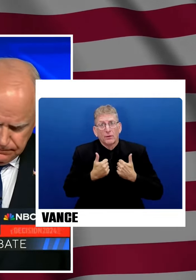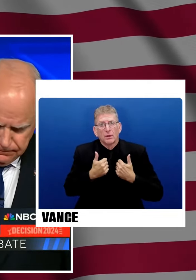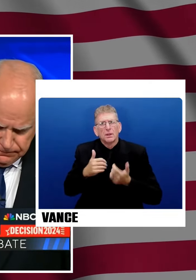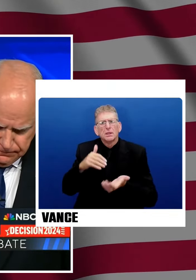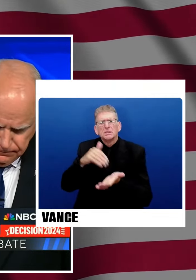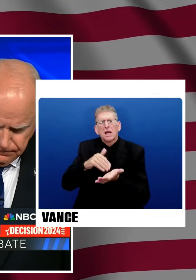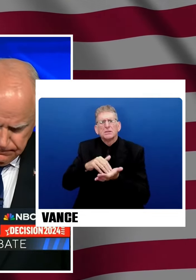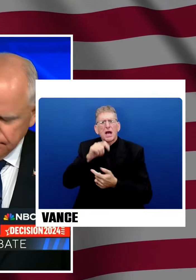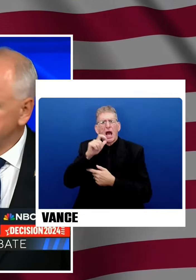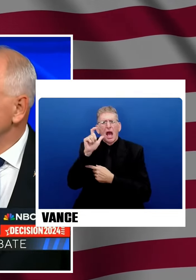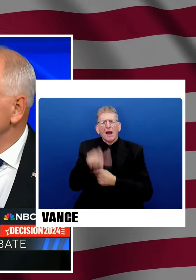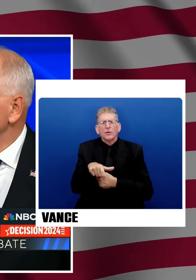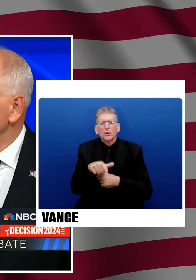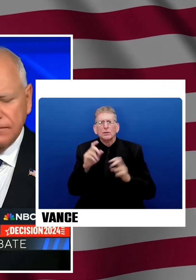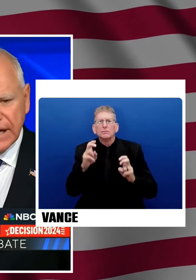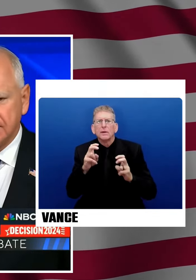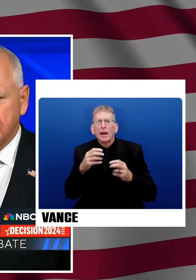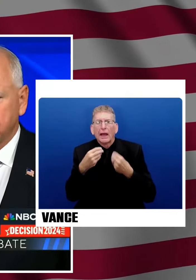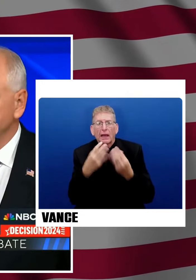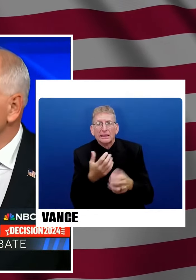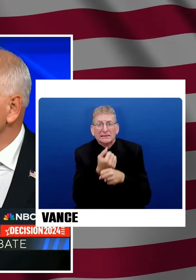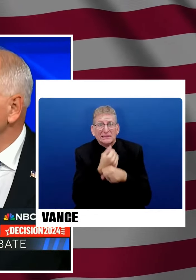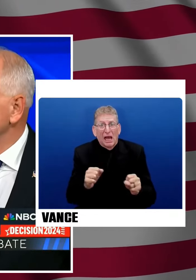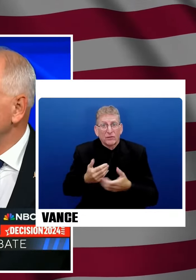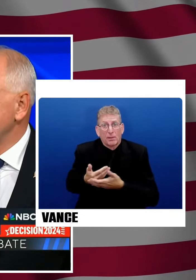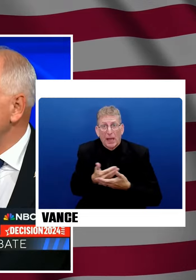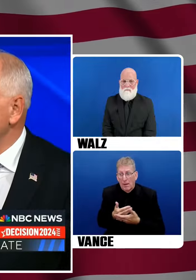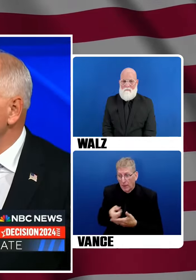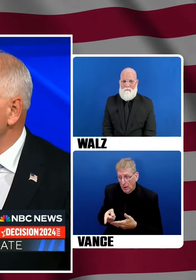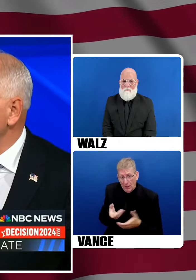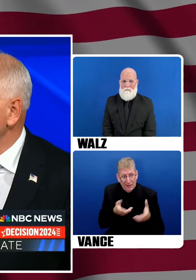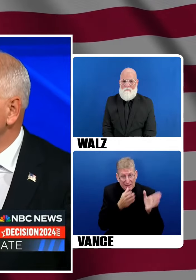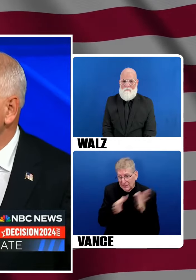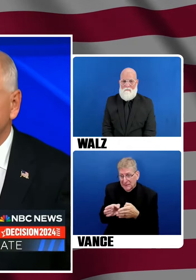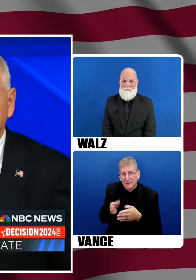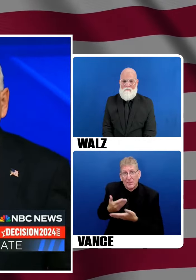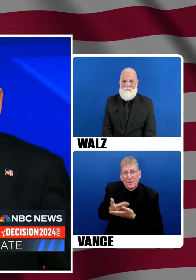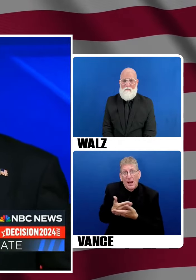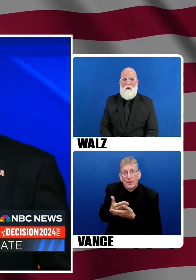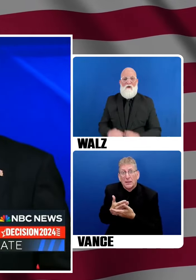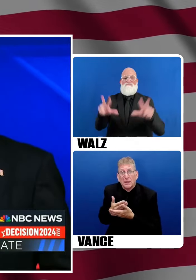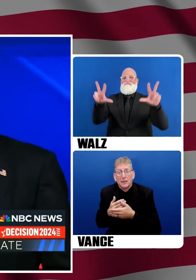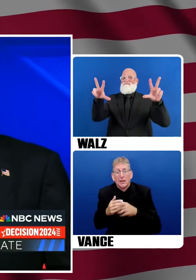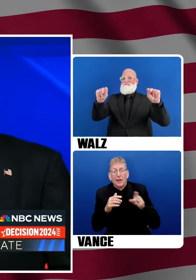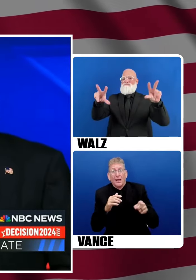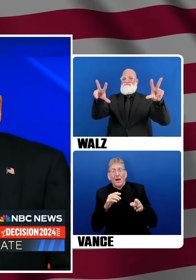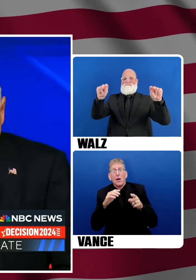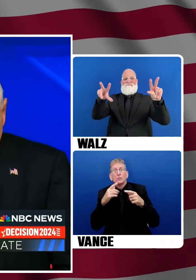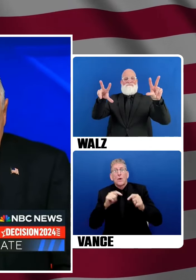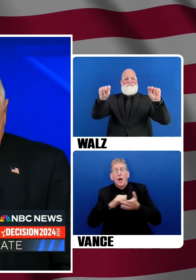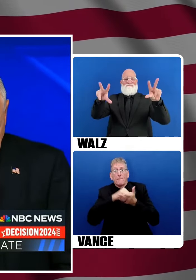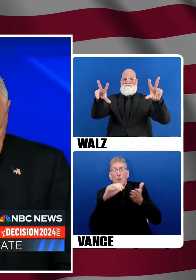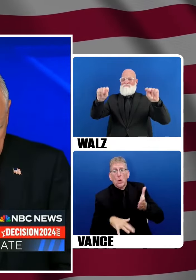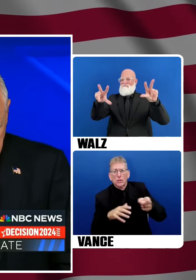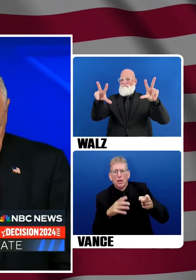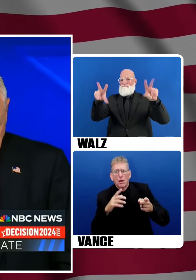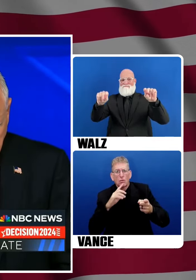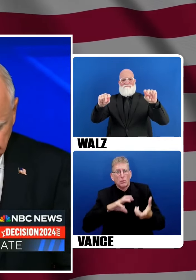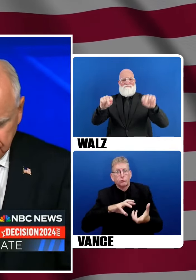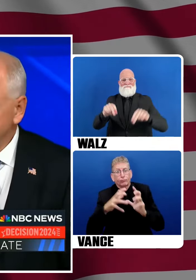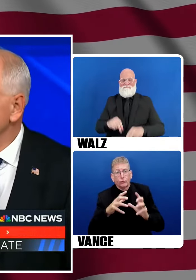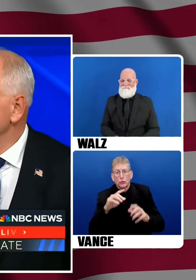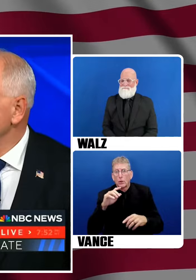botched late-term abortion. That is, I think, That's whether not you're true. pro-choice or pro-abortion, that is fundamentally barbaric. And that's why I